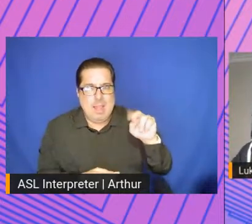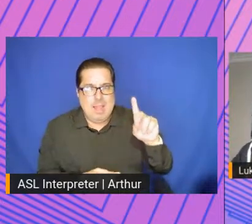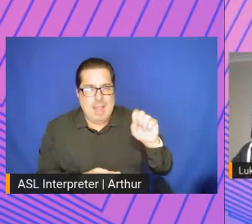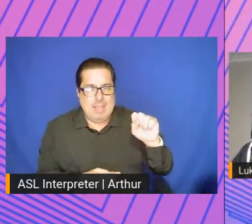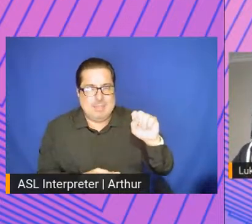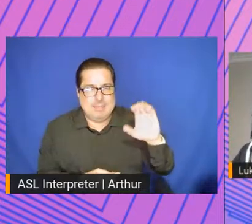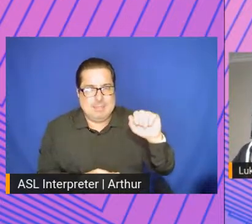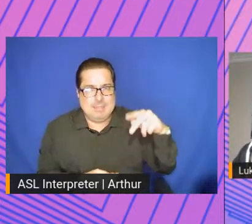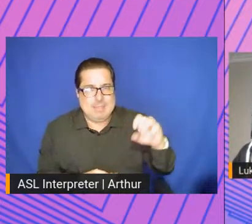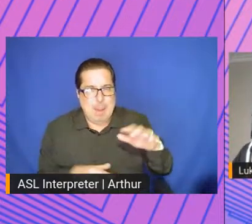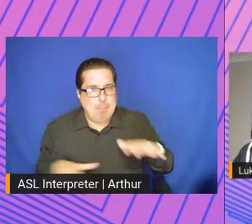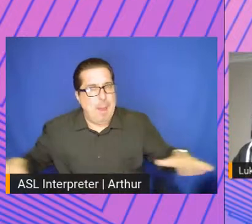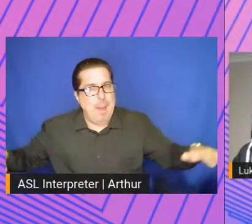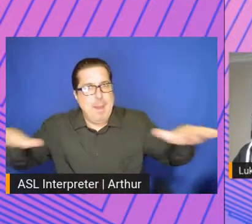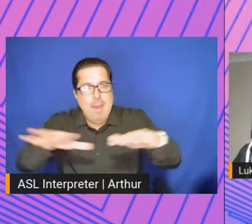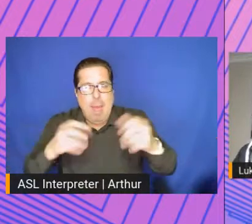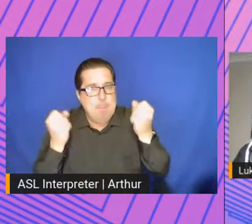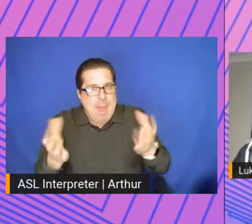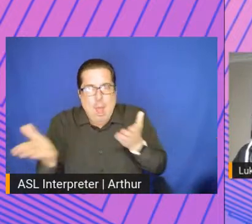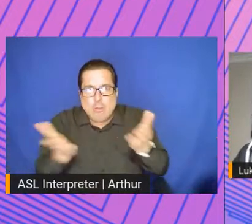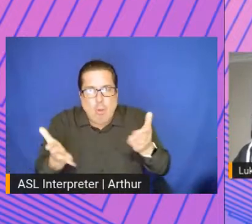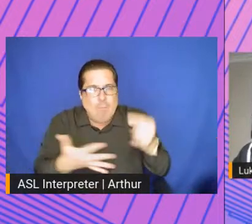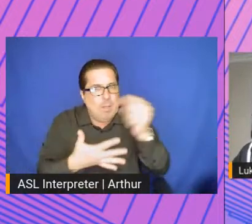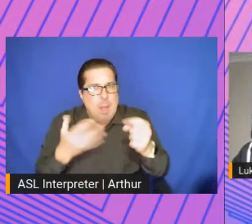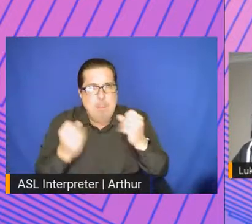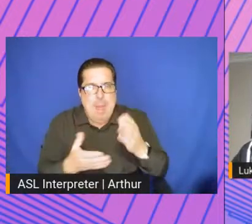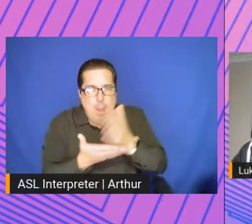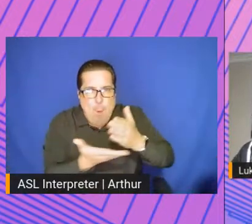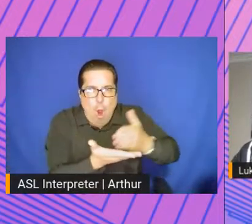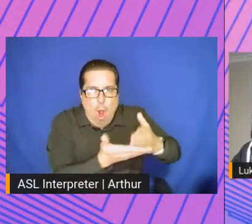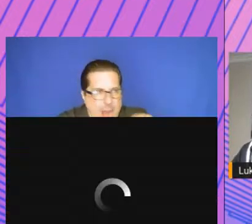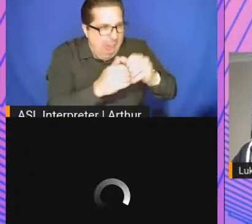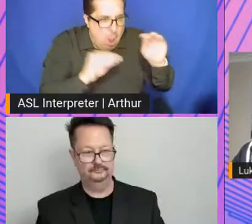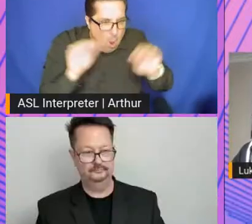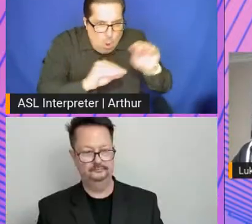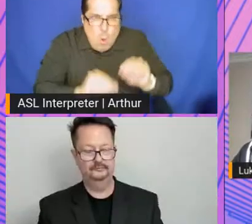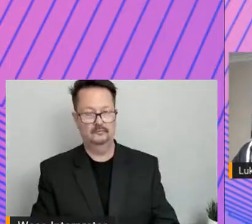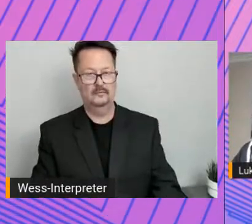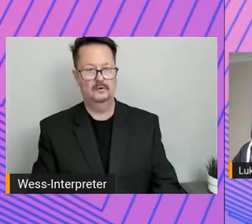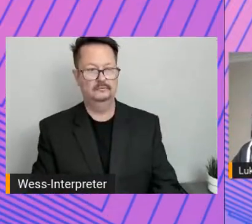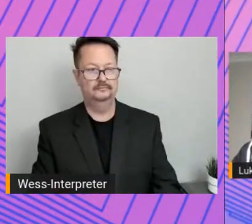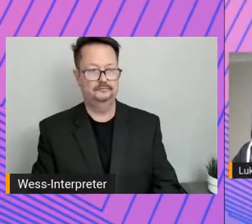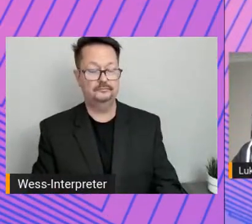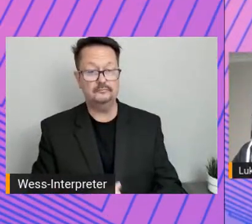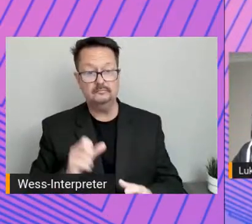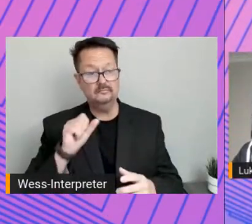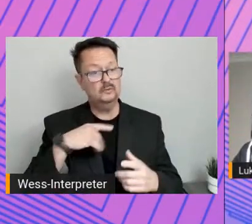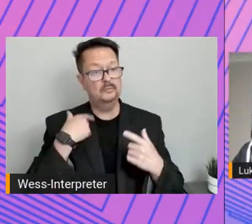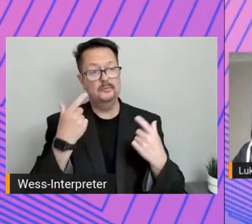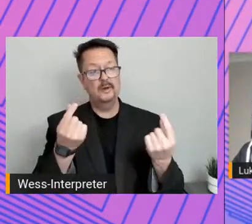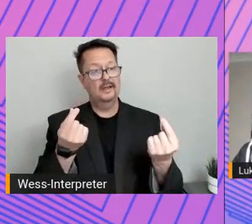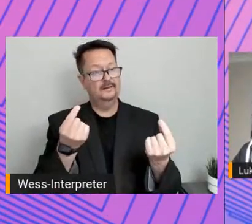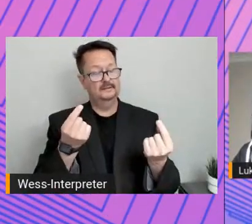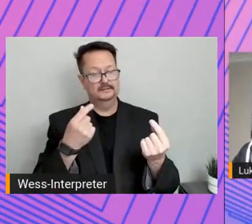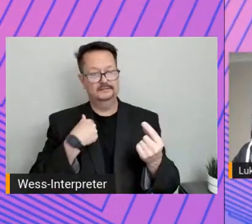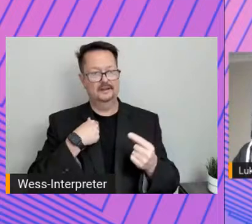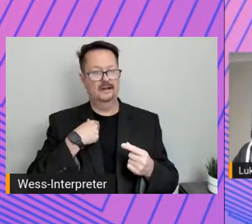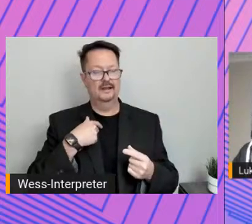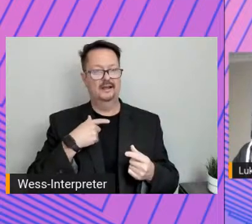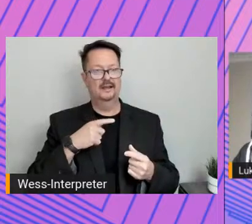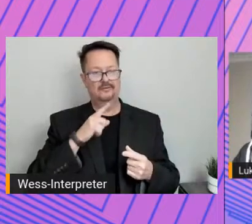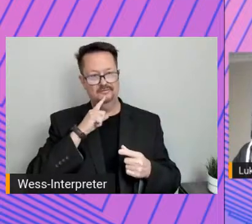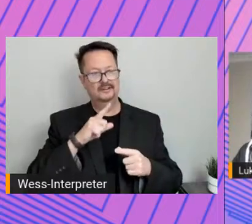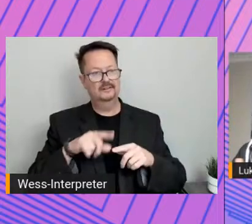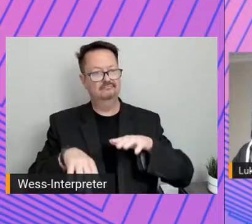different components, and a lot of people are trying to figure out and piece these things together. And so what I did was essentially